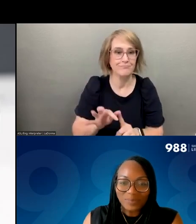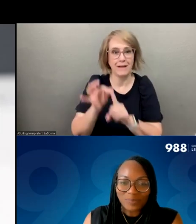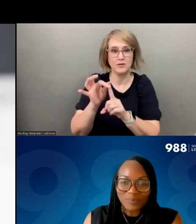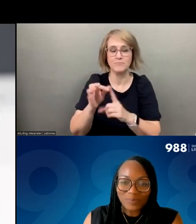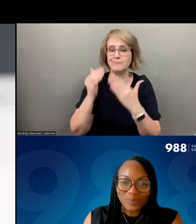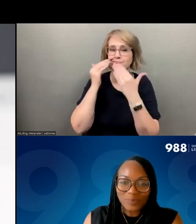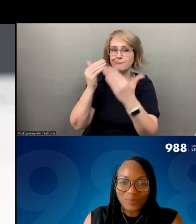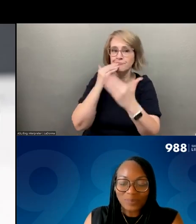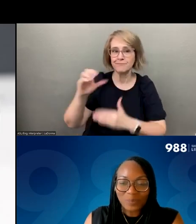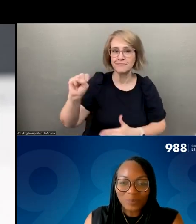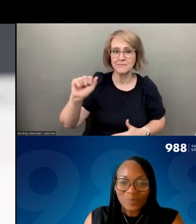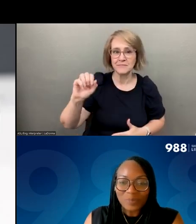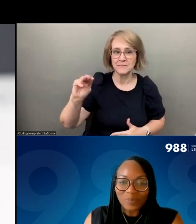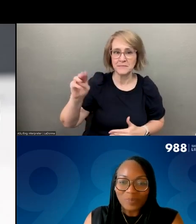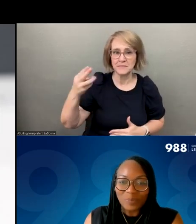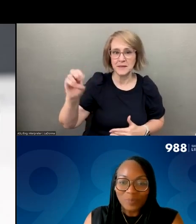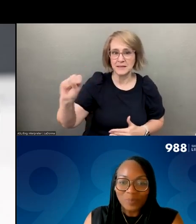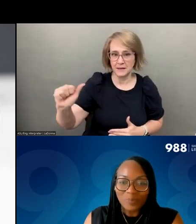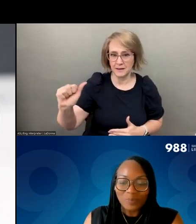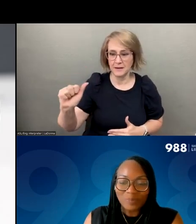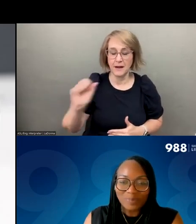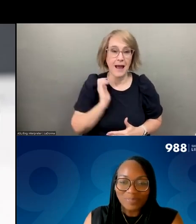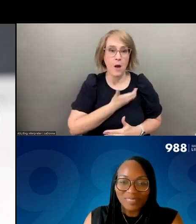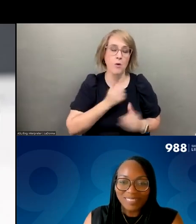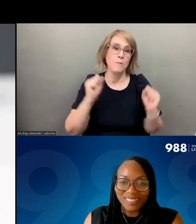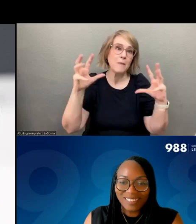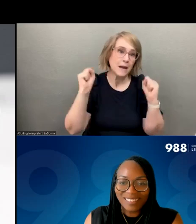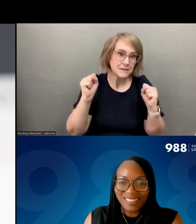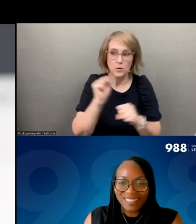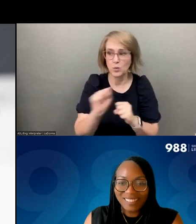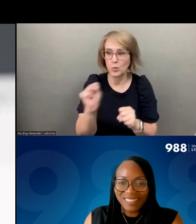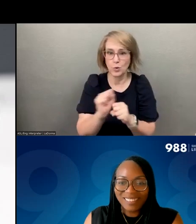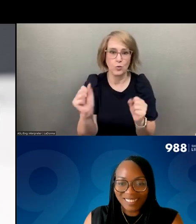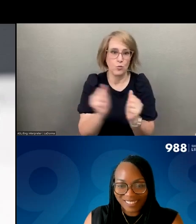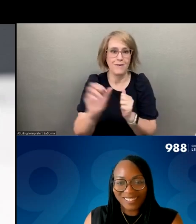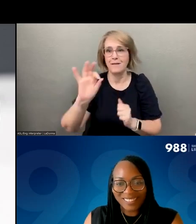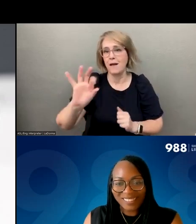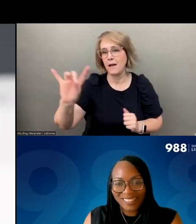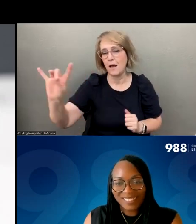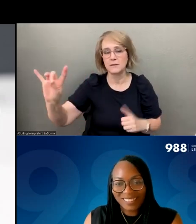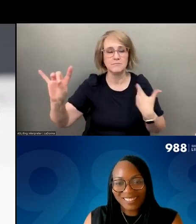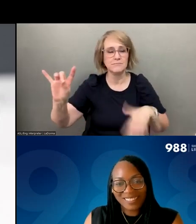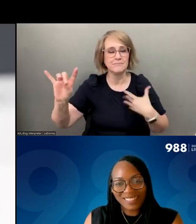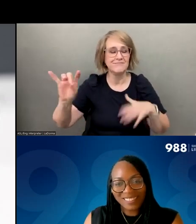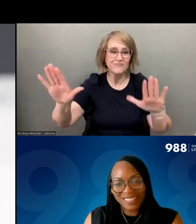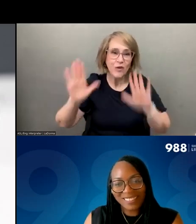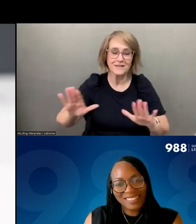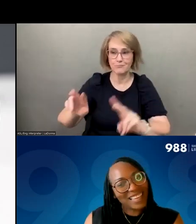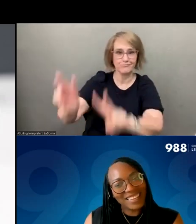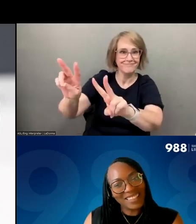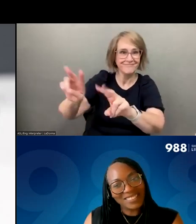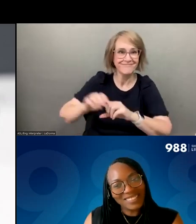big thanks to SAMHSA for its amazing work in this realm of 988. You guys are just so awesome. We look up to